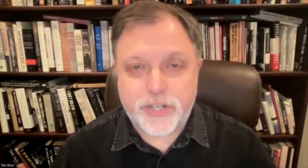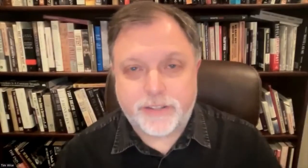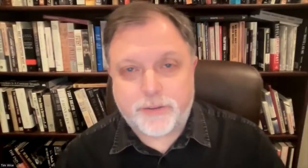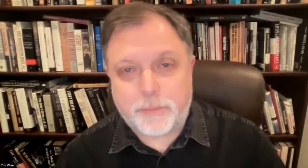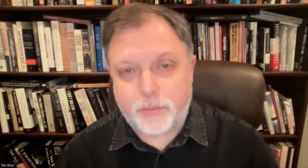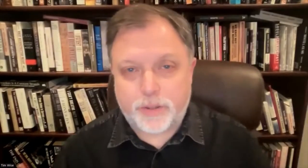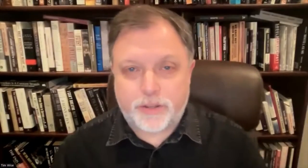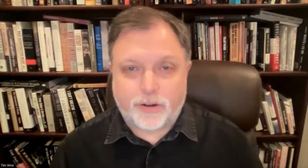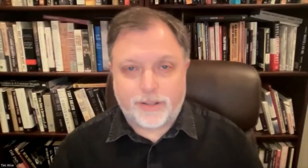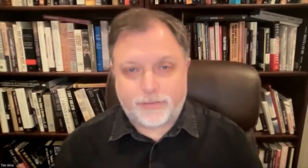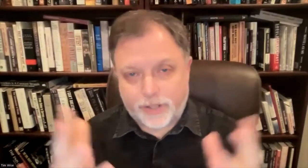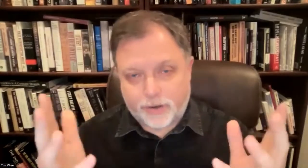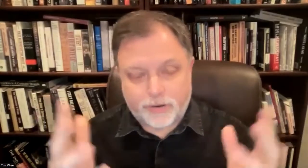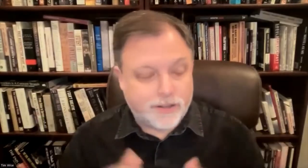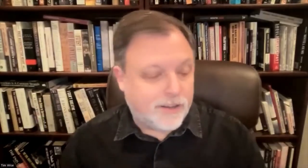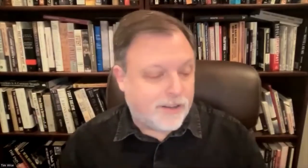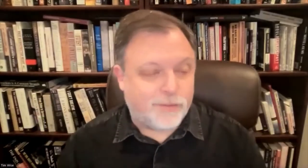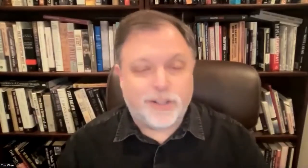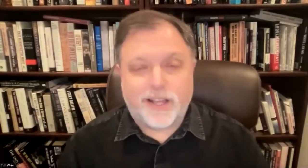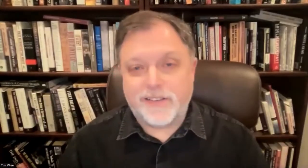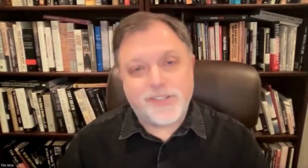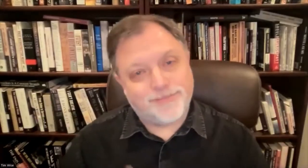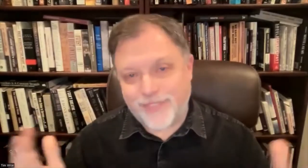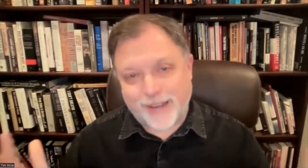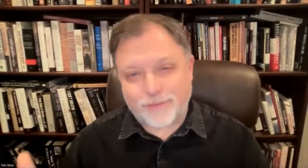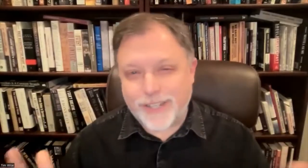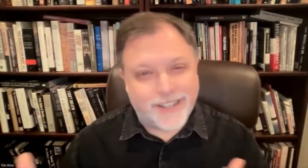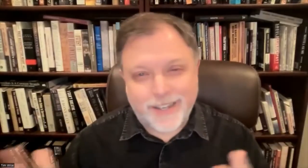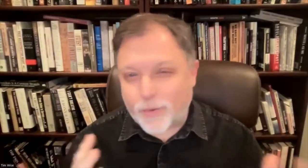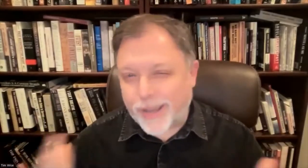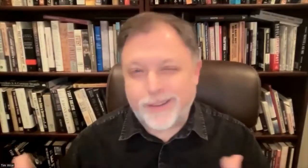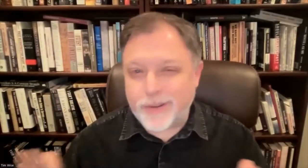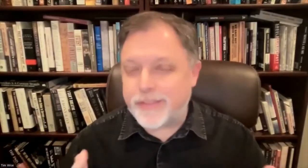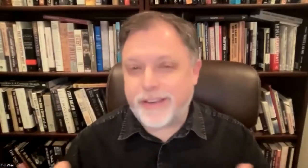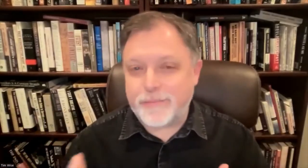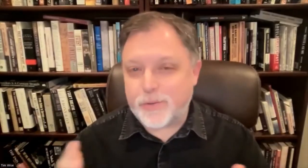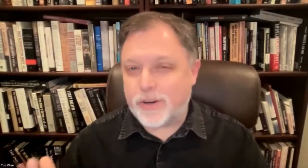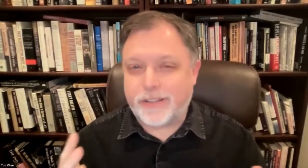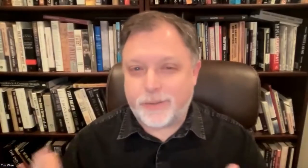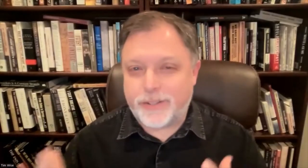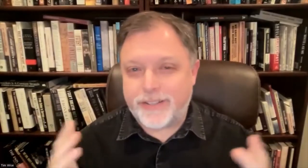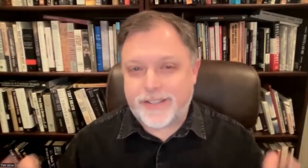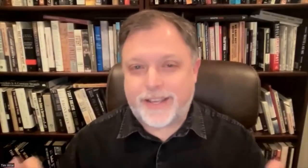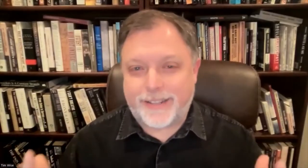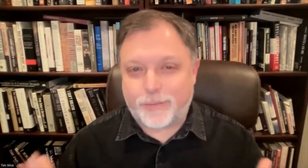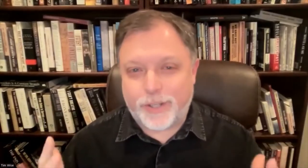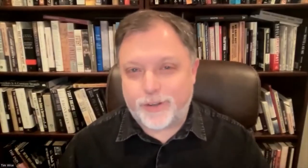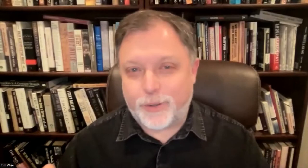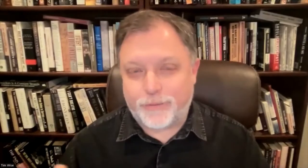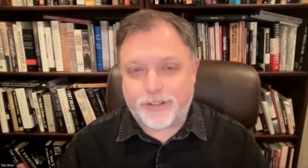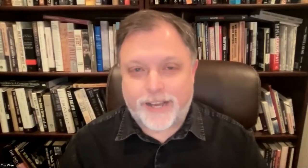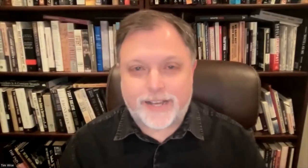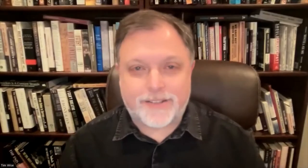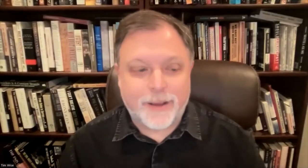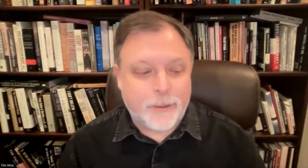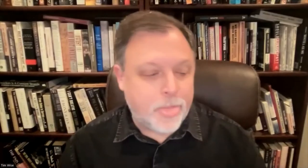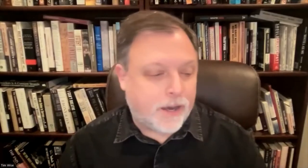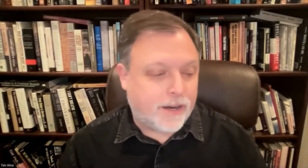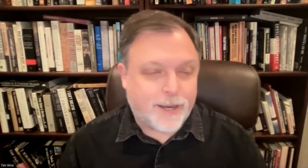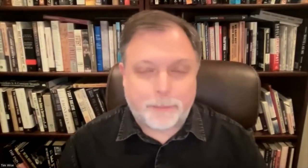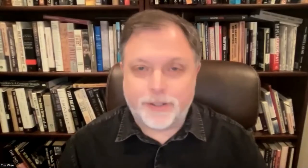for the chance to be with y'all, even though I realize not really quite with you. I'm sort of doing this thing that we do for the